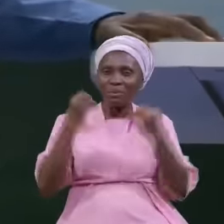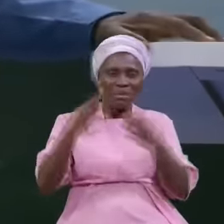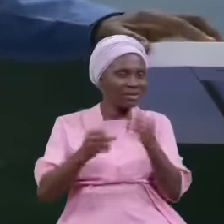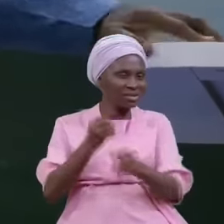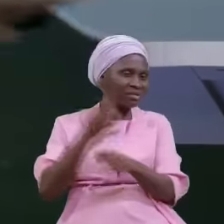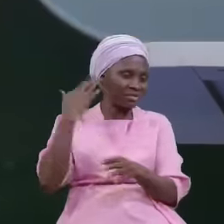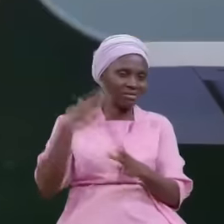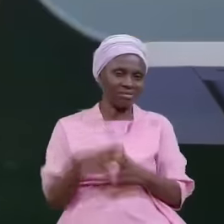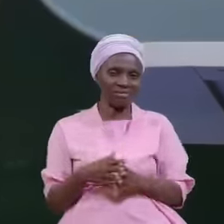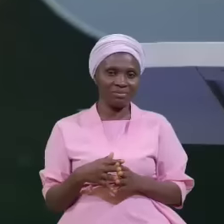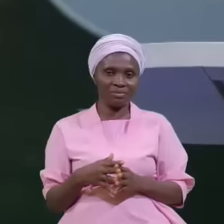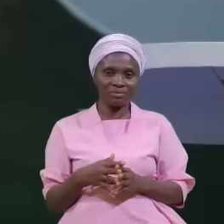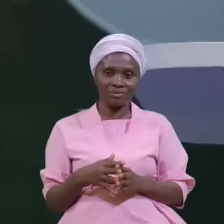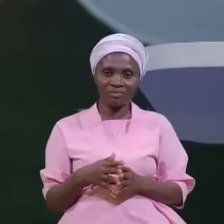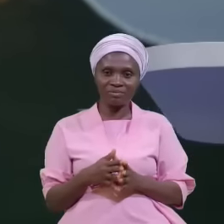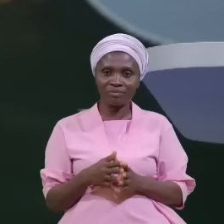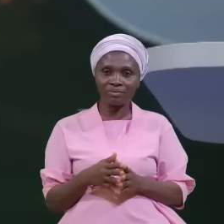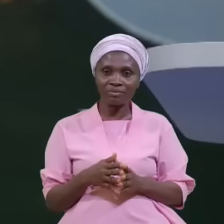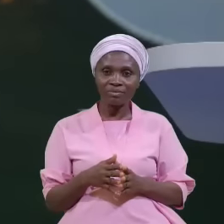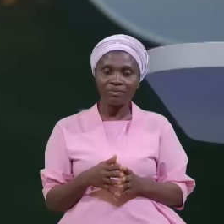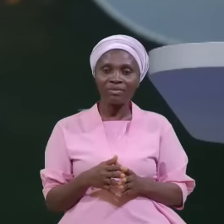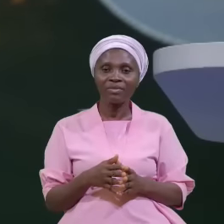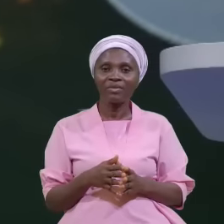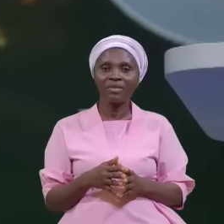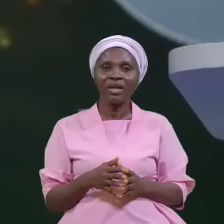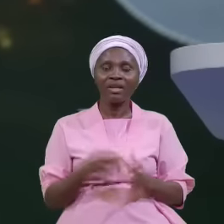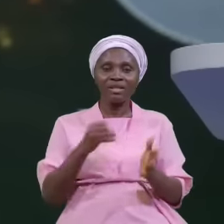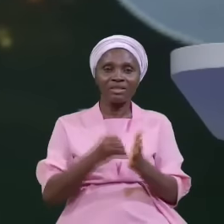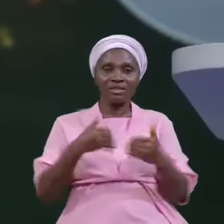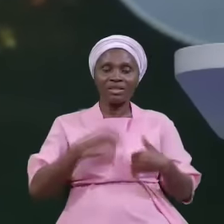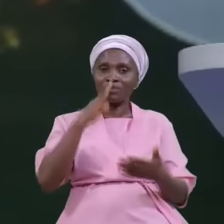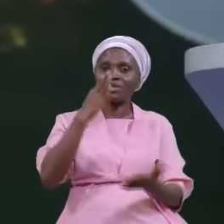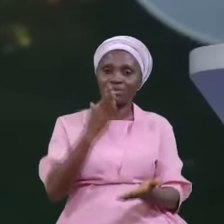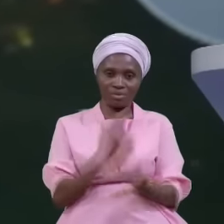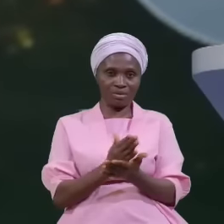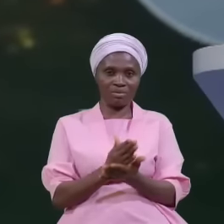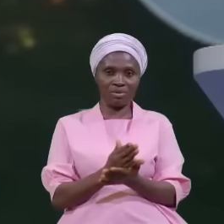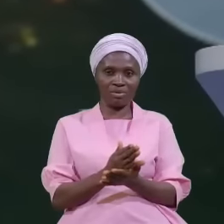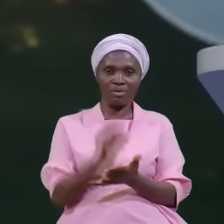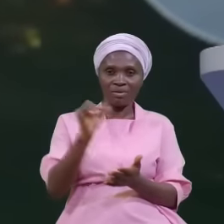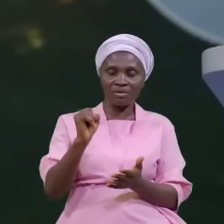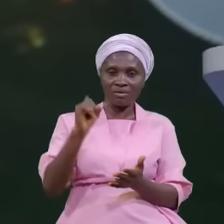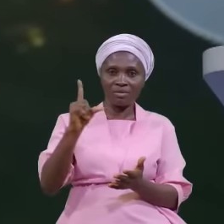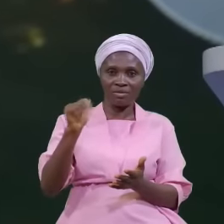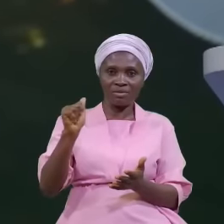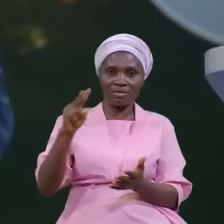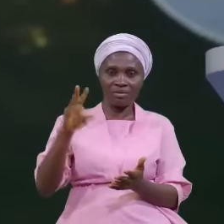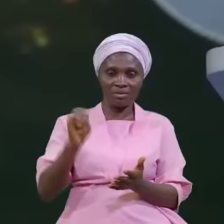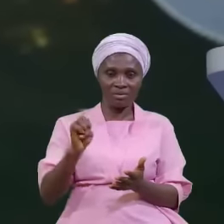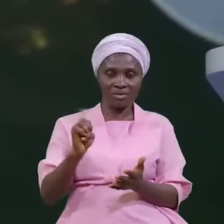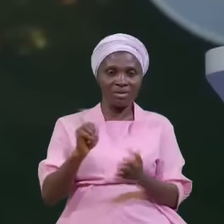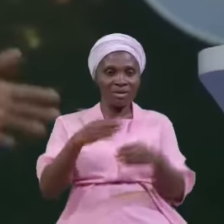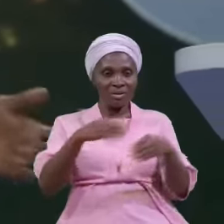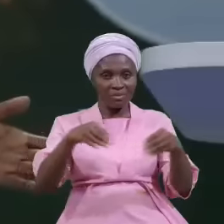William Wilberforce, as he stopped the slave trade. And then in America, Abraham Lincoln.